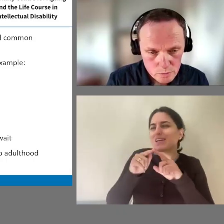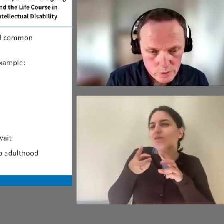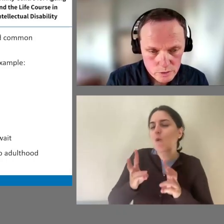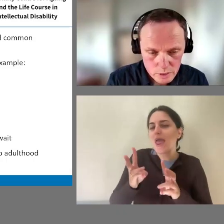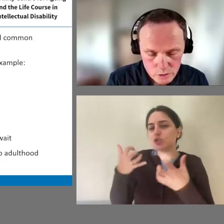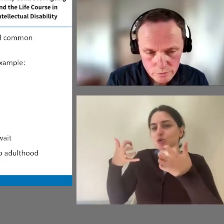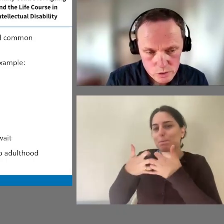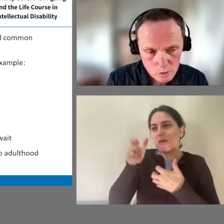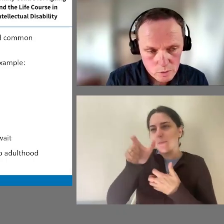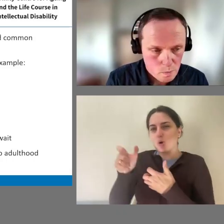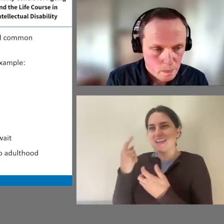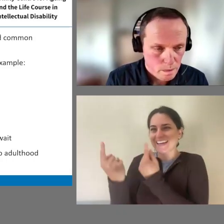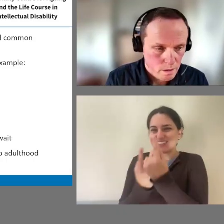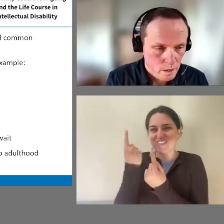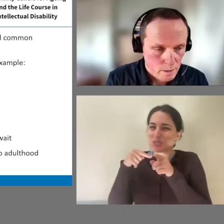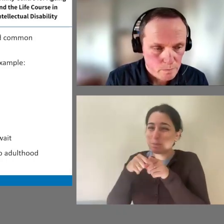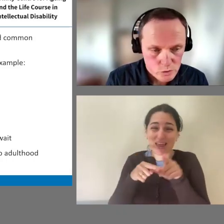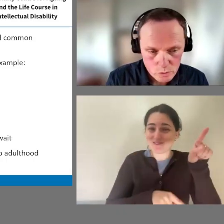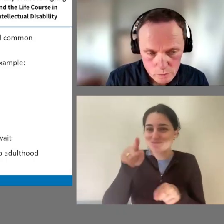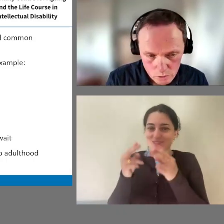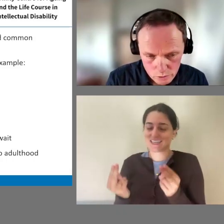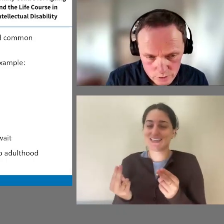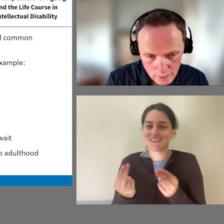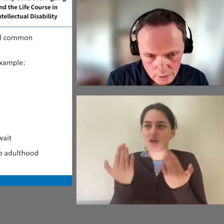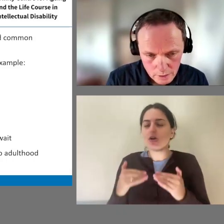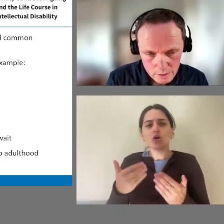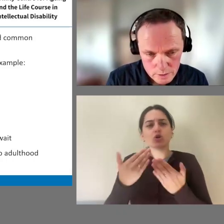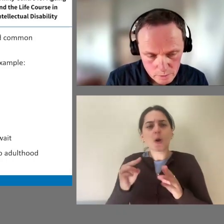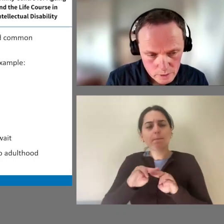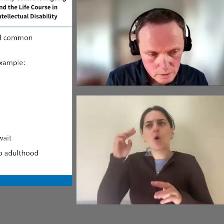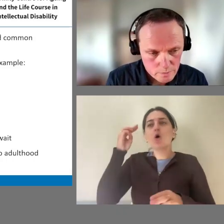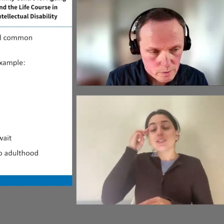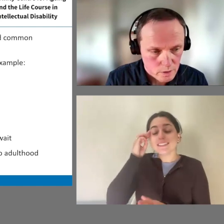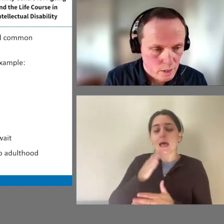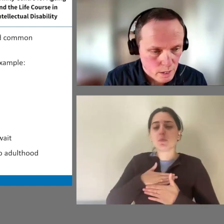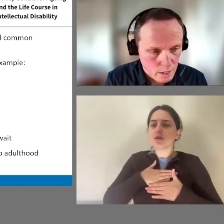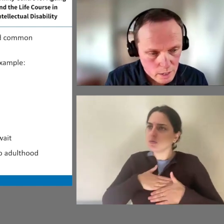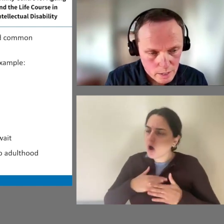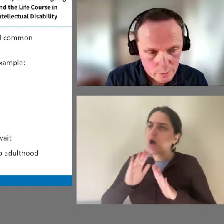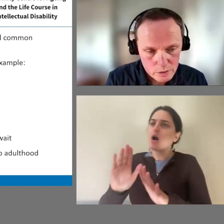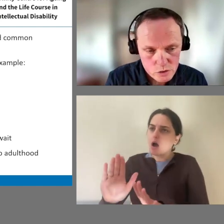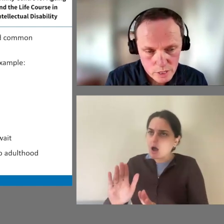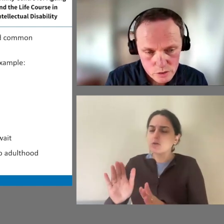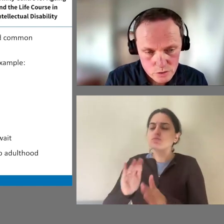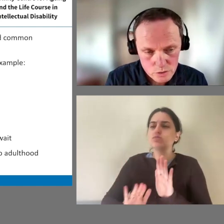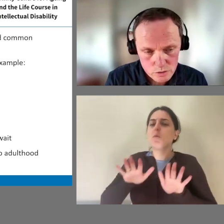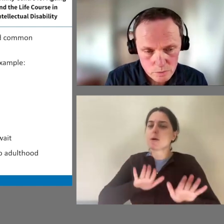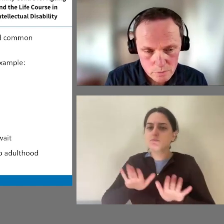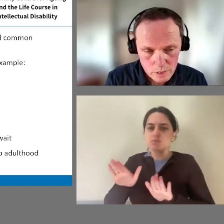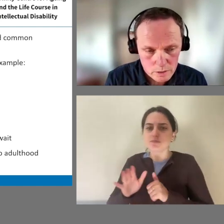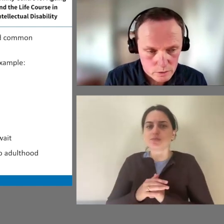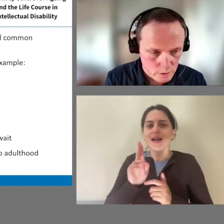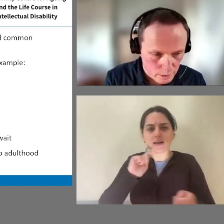suit each person, each individual, showing more understanding and sympathy, allowing changes